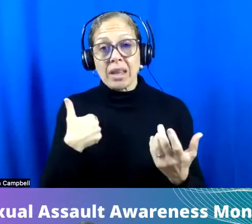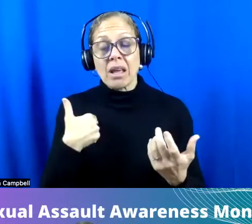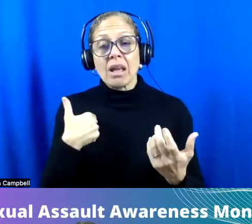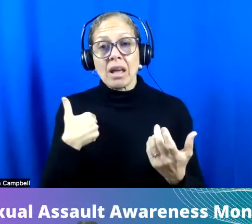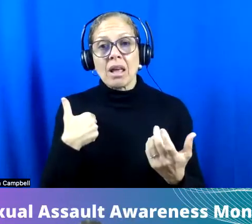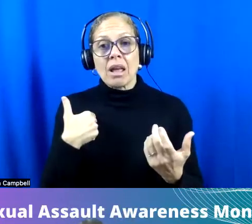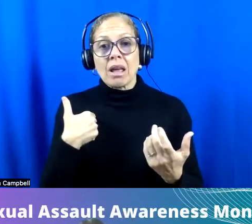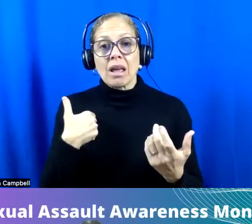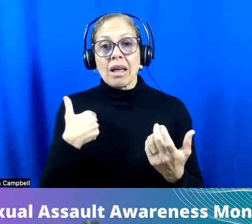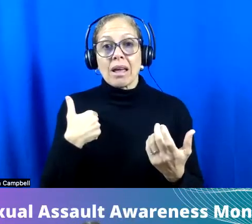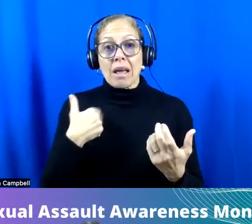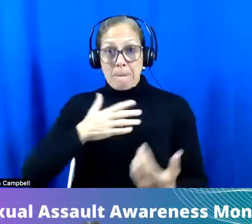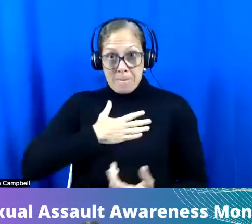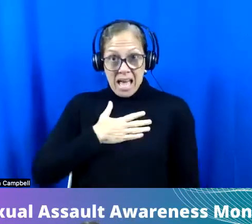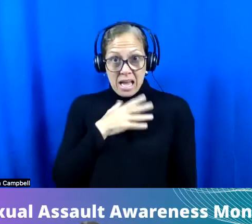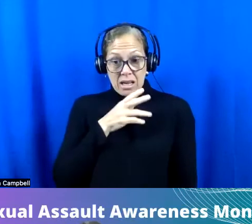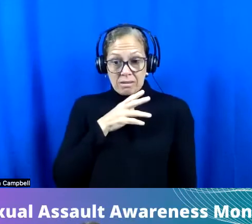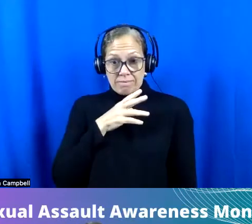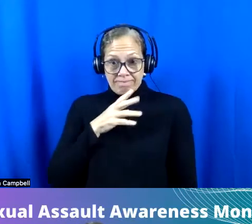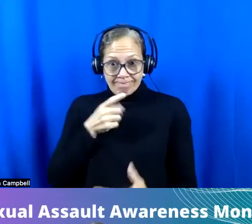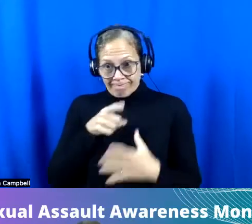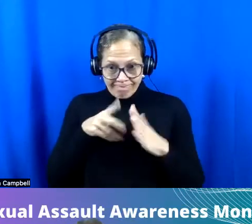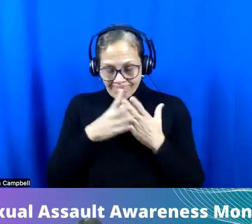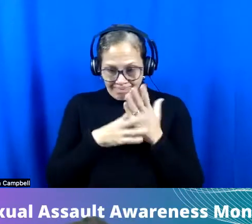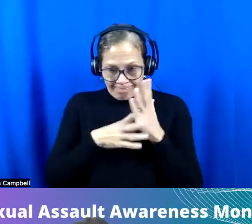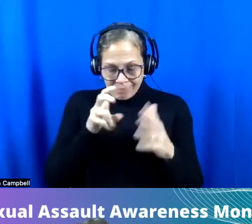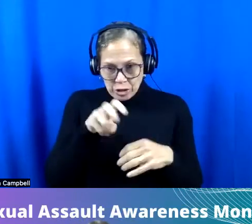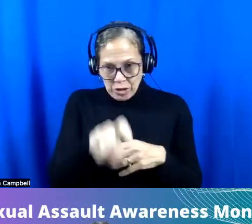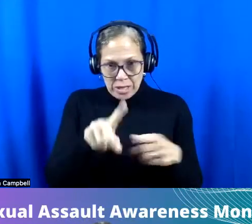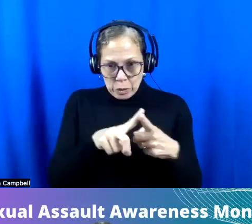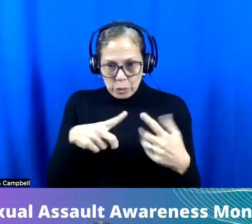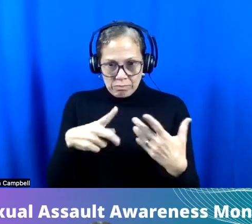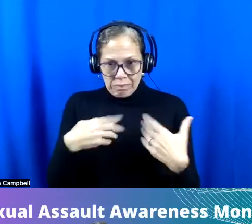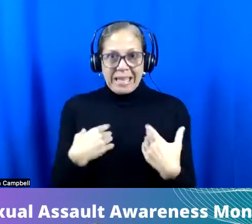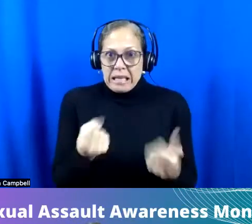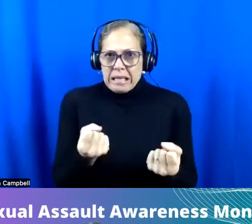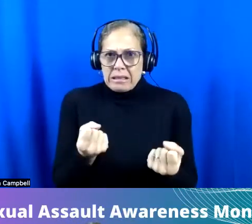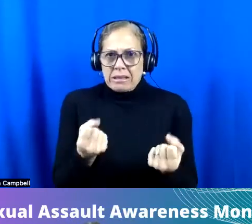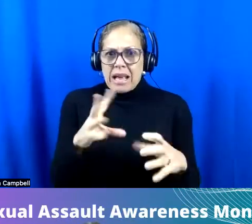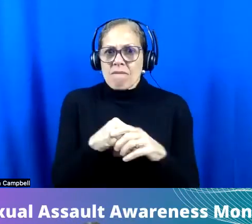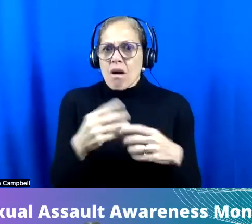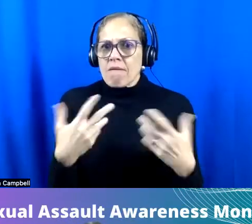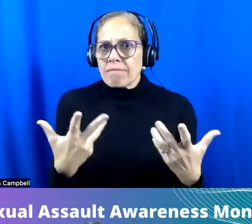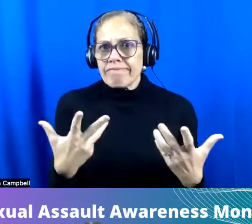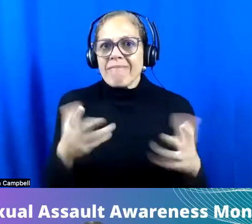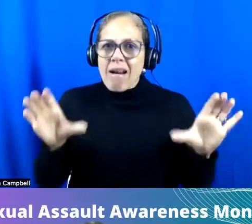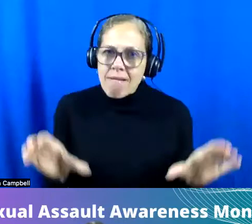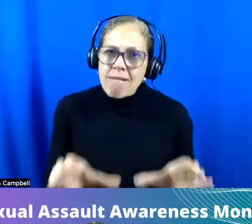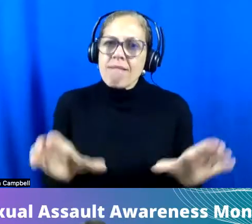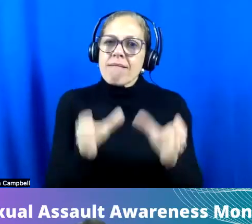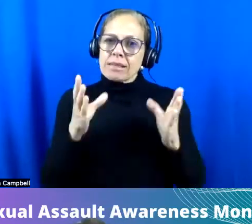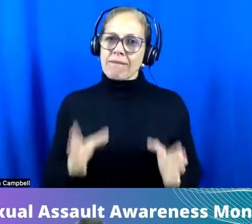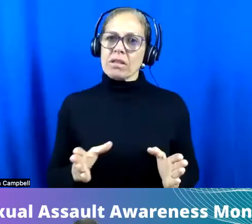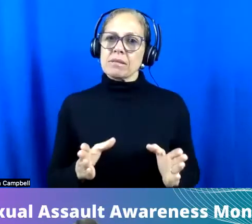my healing journey included activism. And so that was an integral part.